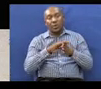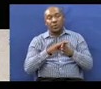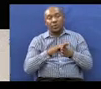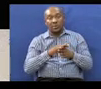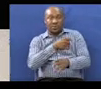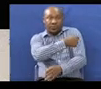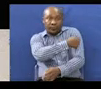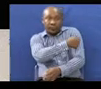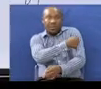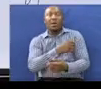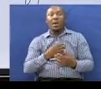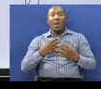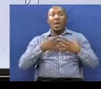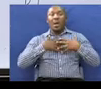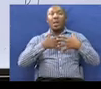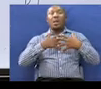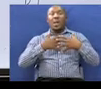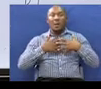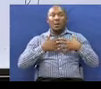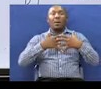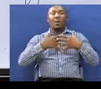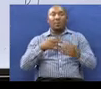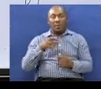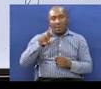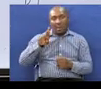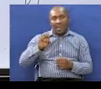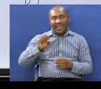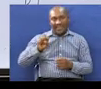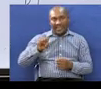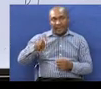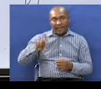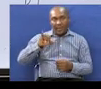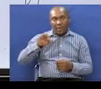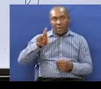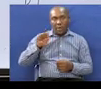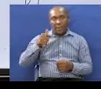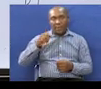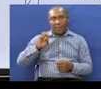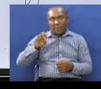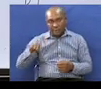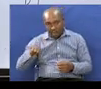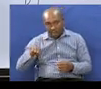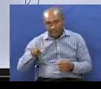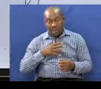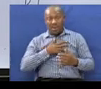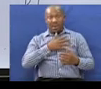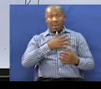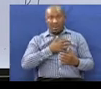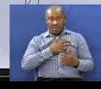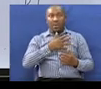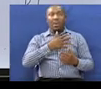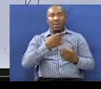process. Respiration process. Oxygen is used in respiration process. We know that we